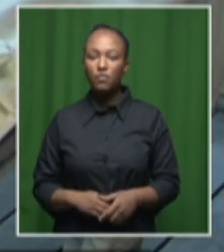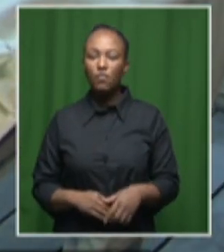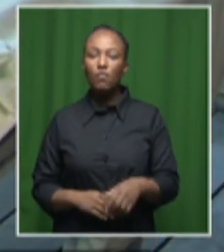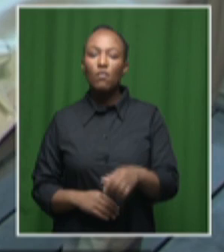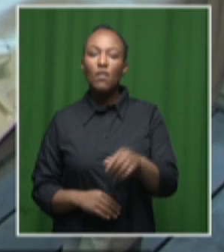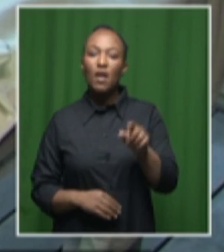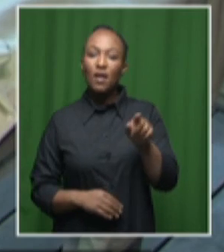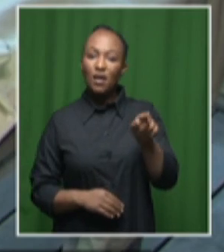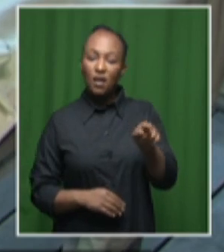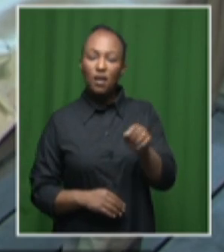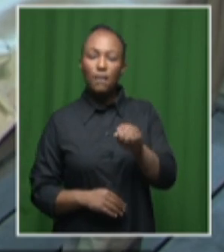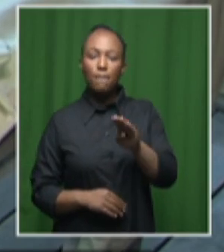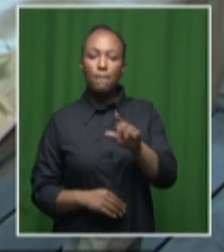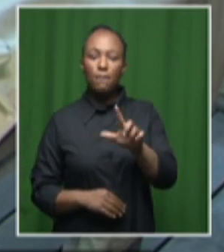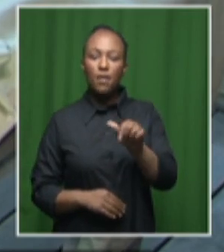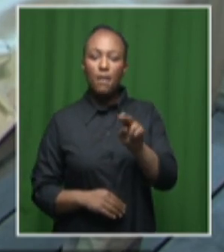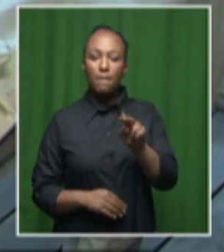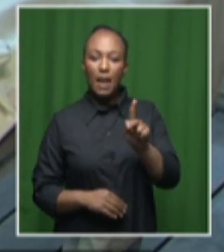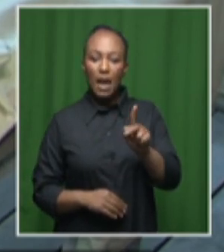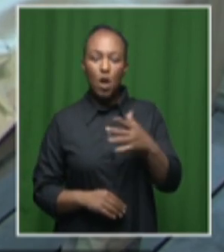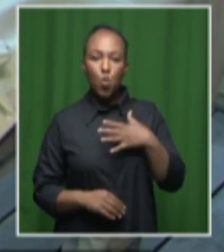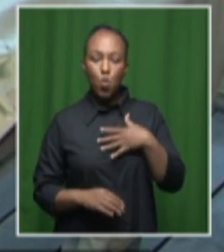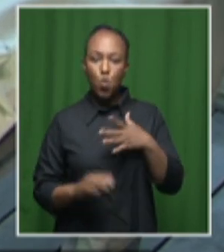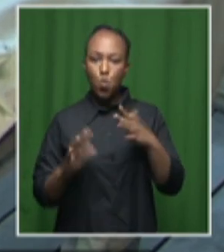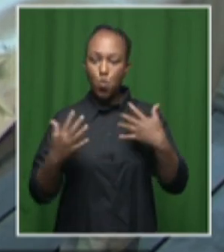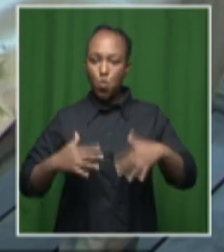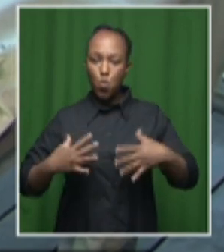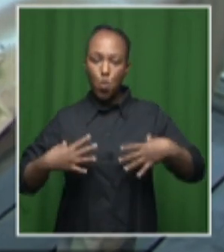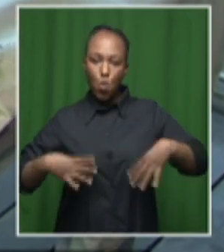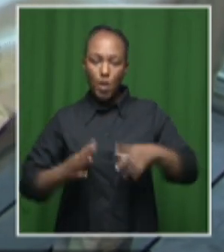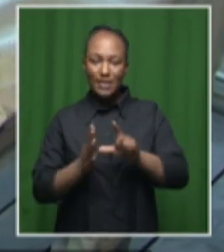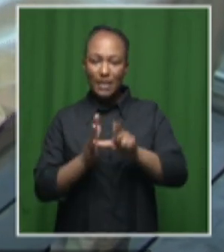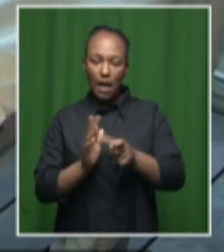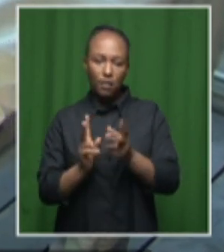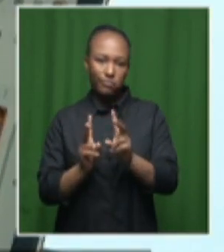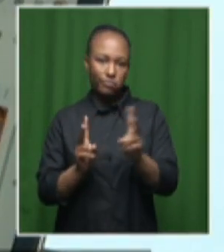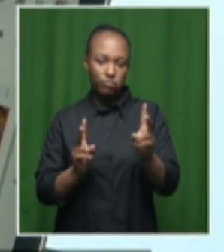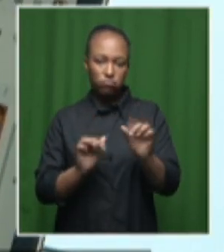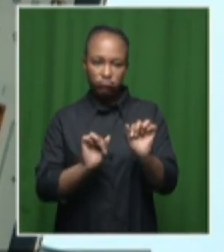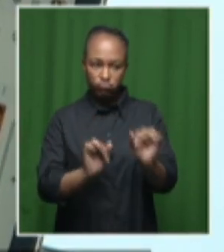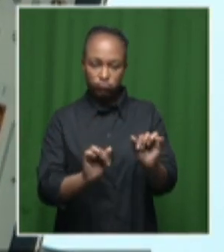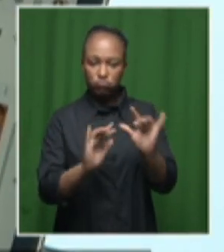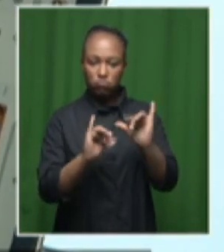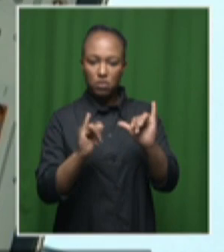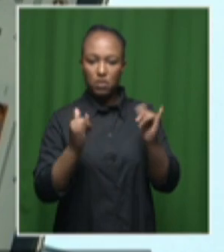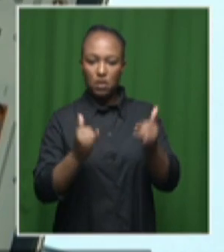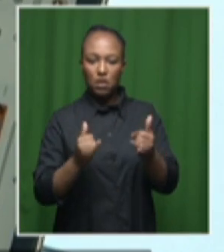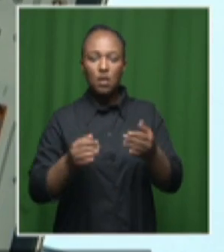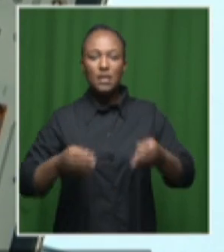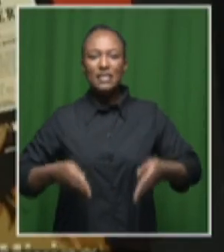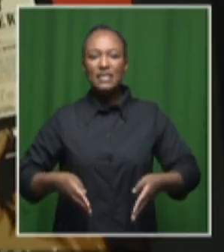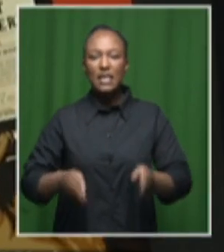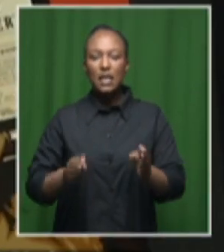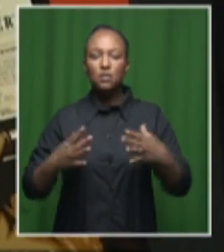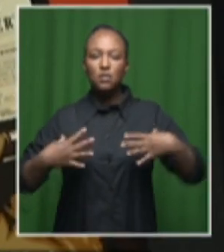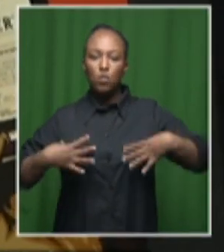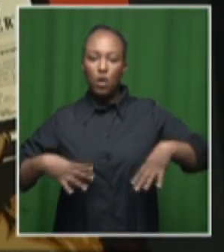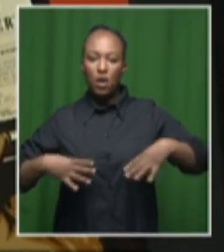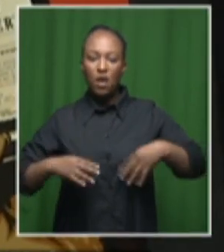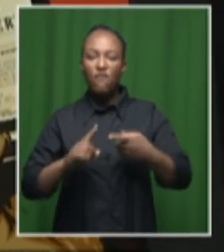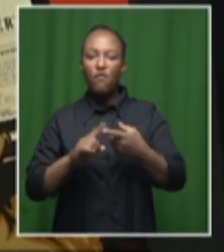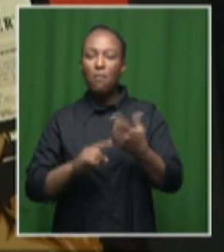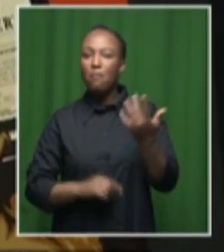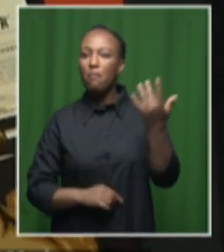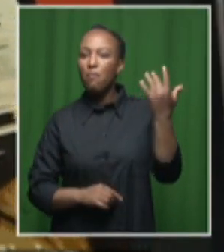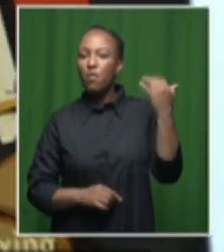lips, known for their sleek cuts, signature style, and matte quality. They've been setting the pace in the streetwear game since